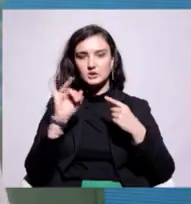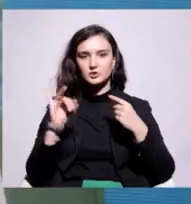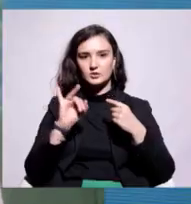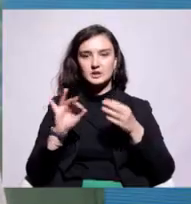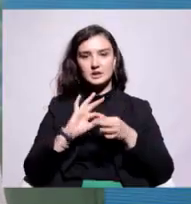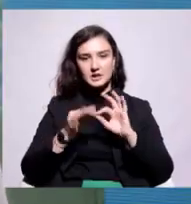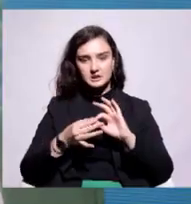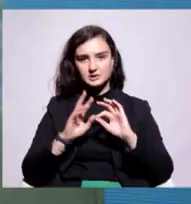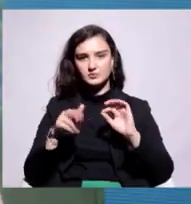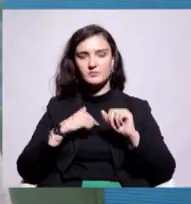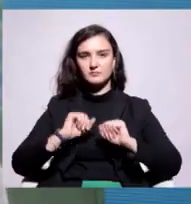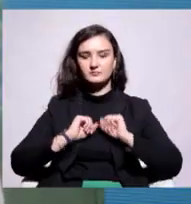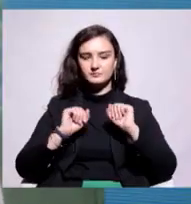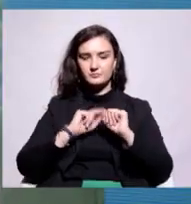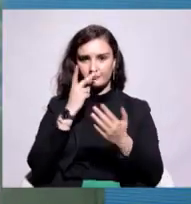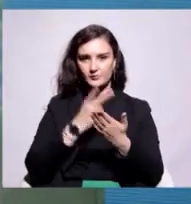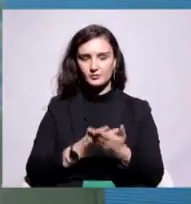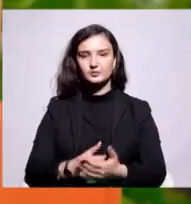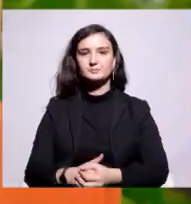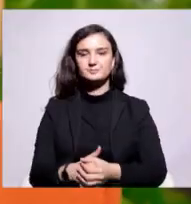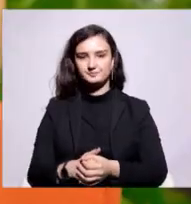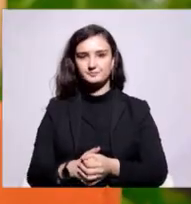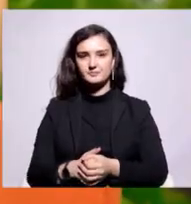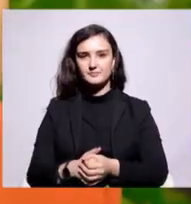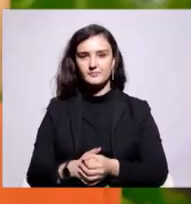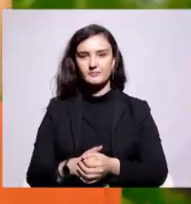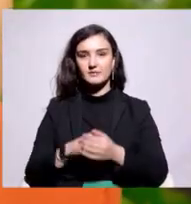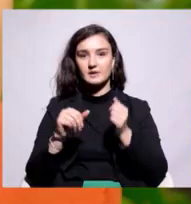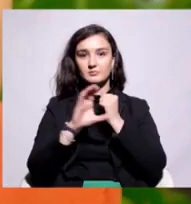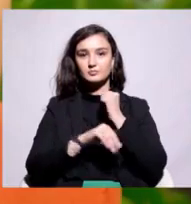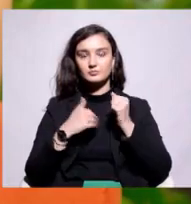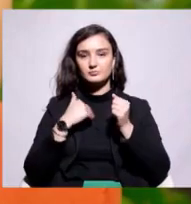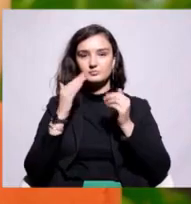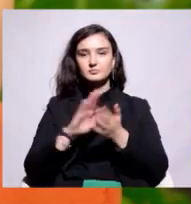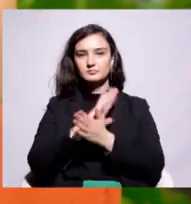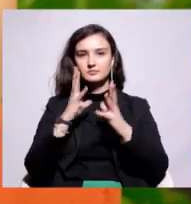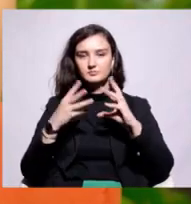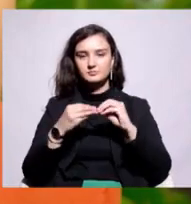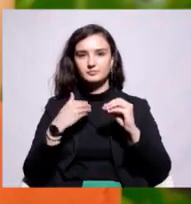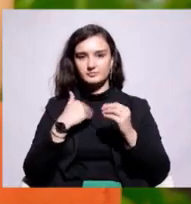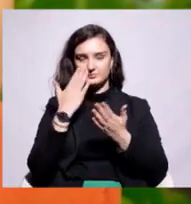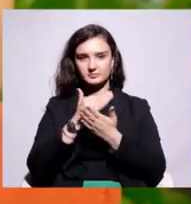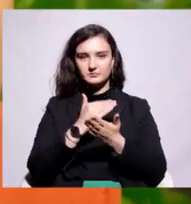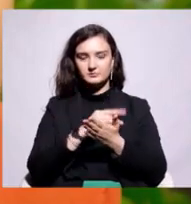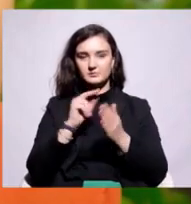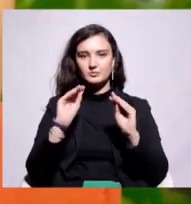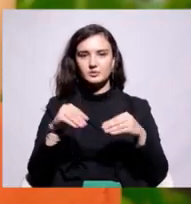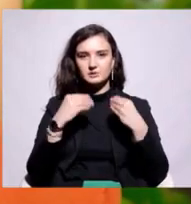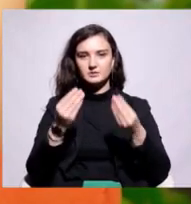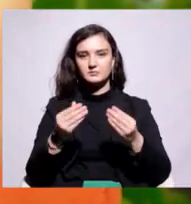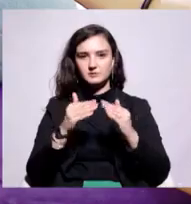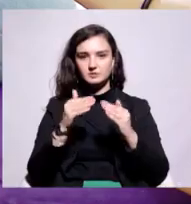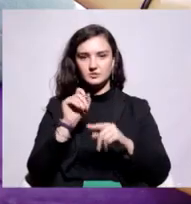tell? And we will try to look at that. Of course. And finally, we will conclude our session and give you